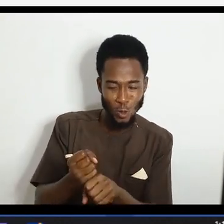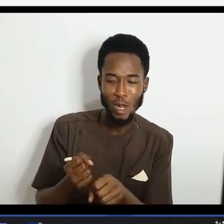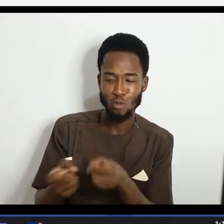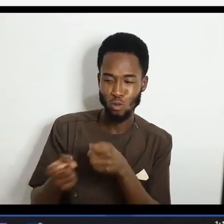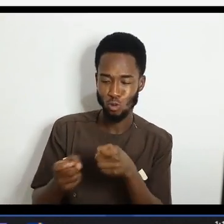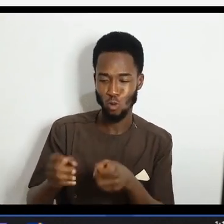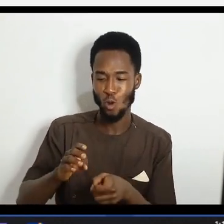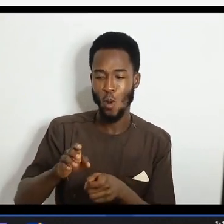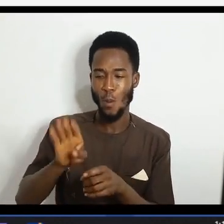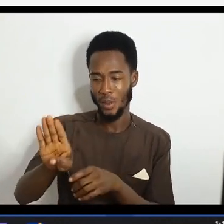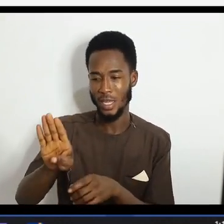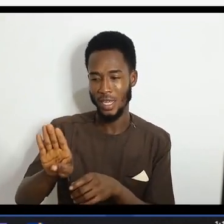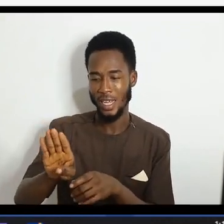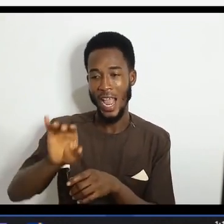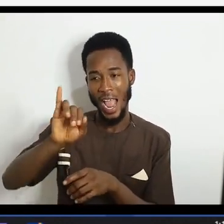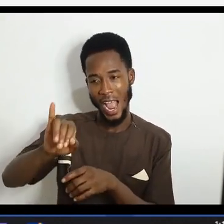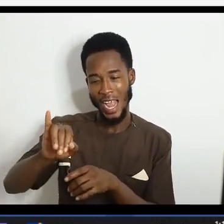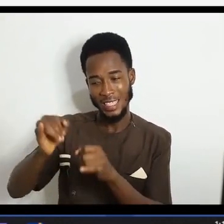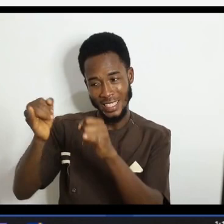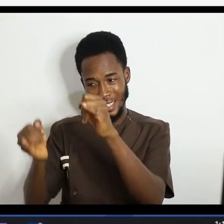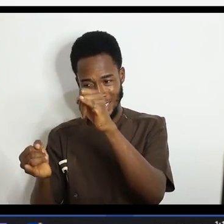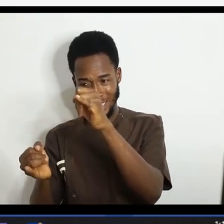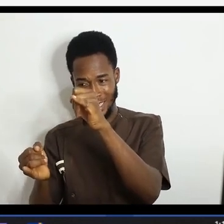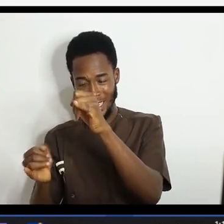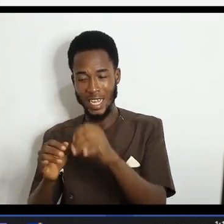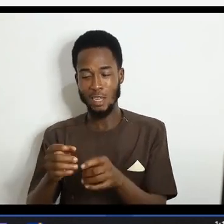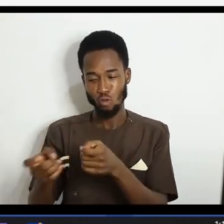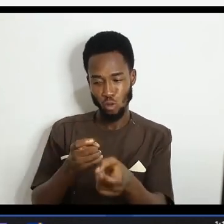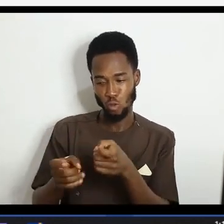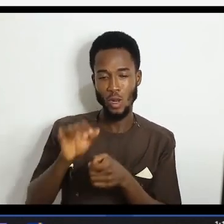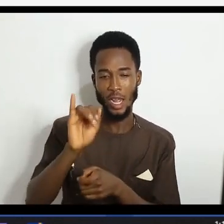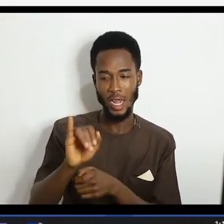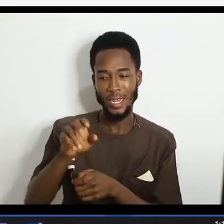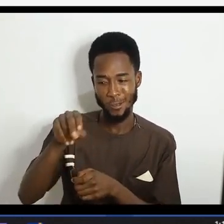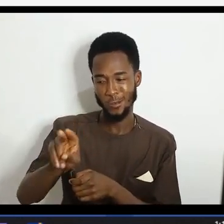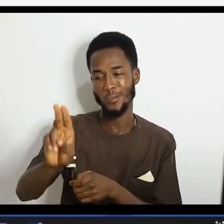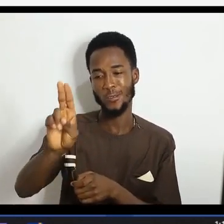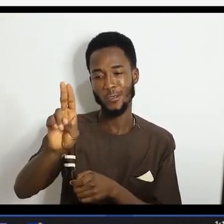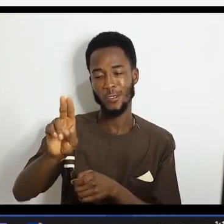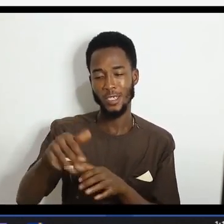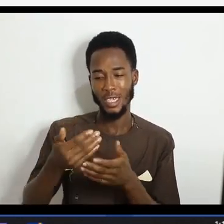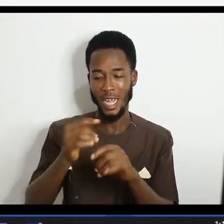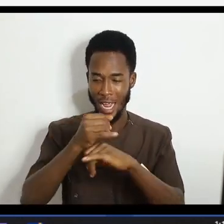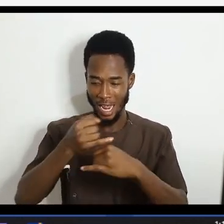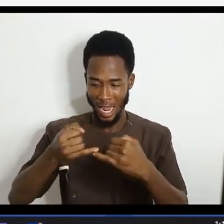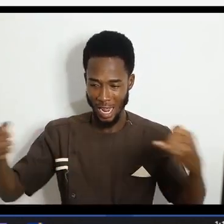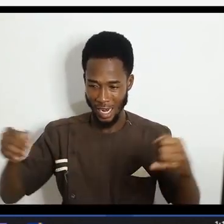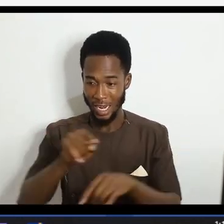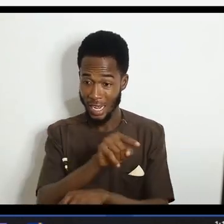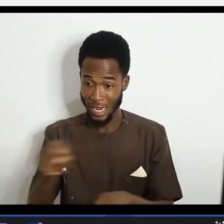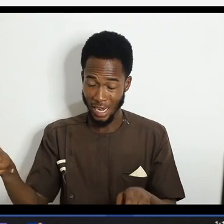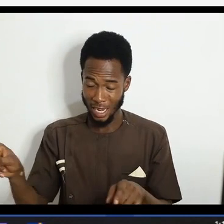I is for italic, Control I, and the U is underlined,